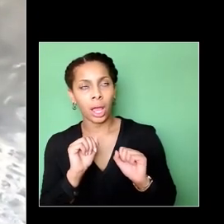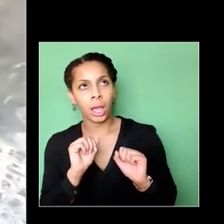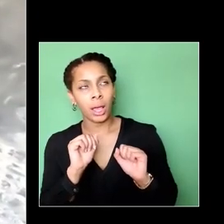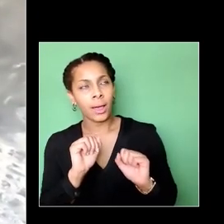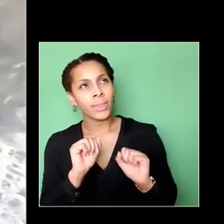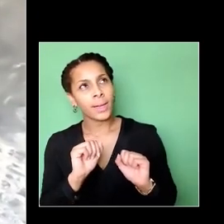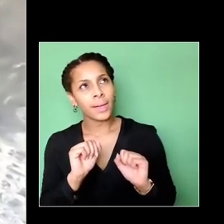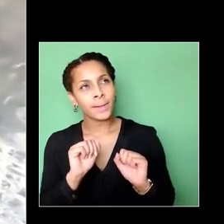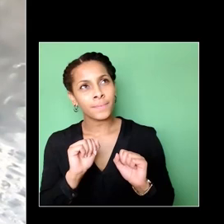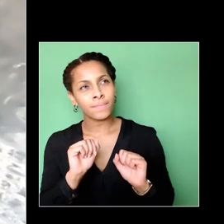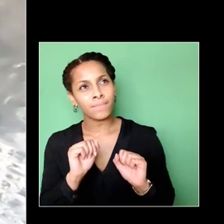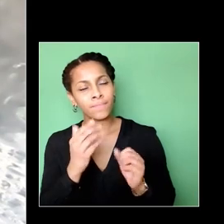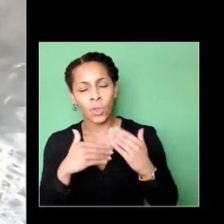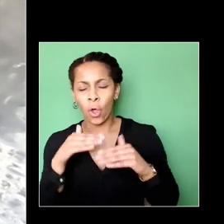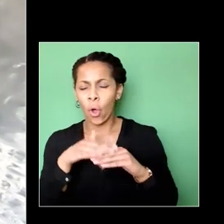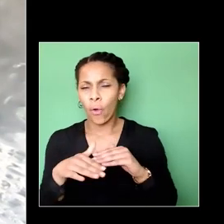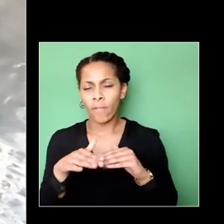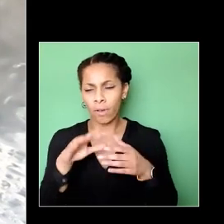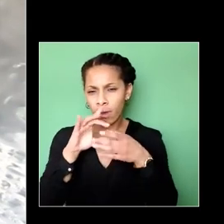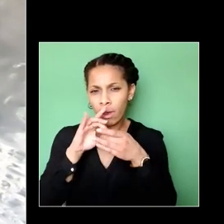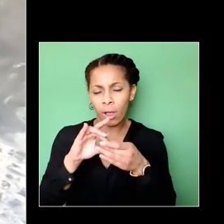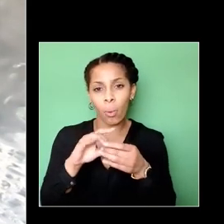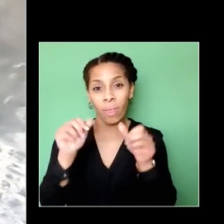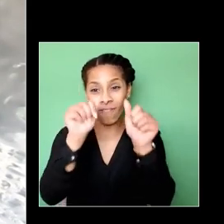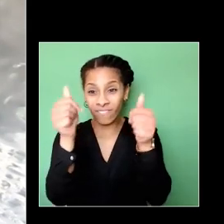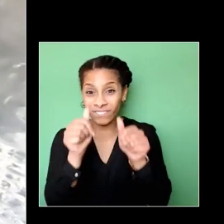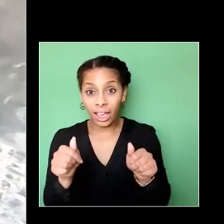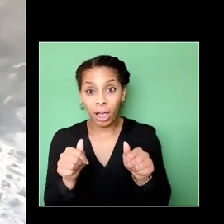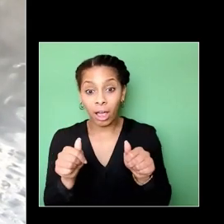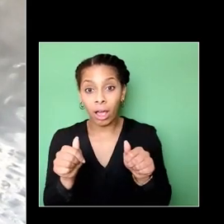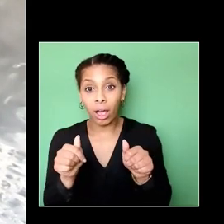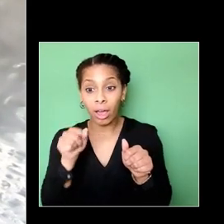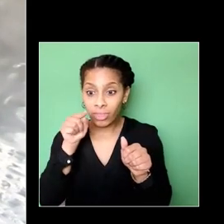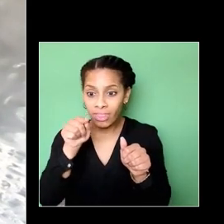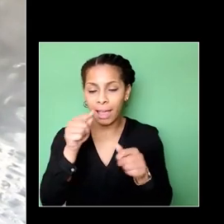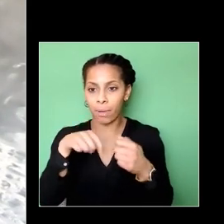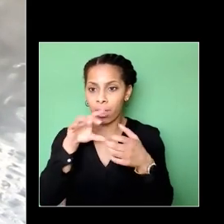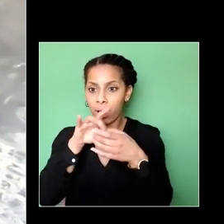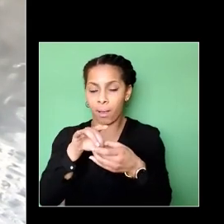the fact of working with the figure was immediately a reference to reality.